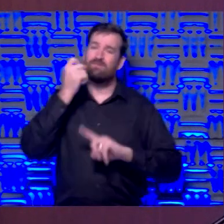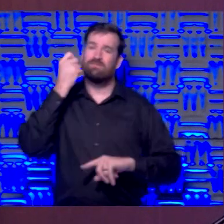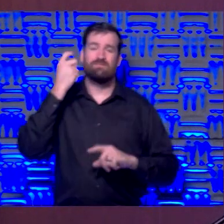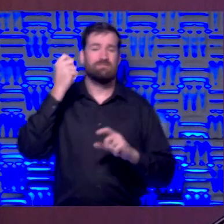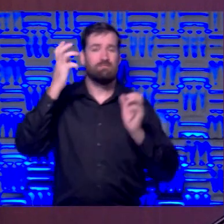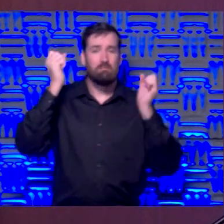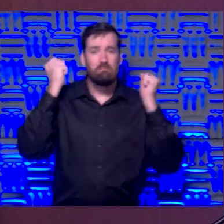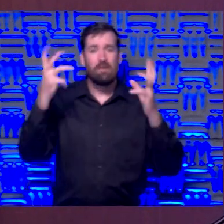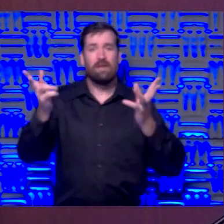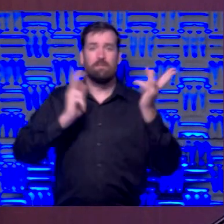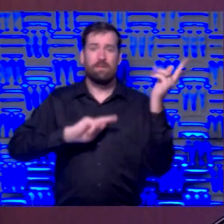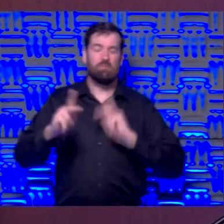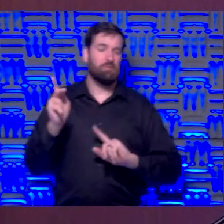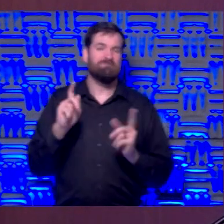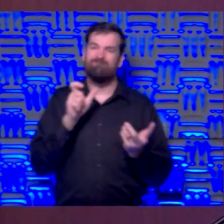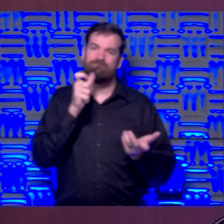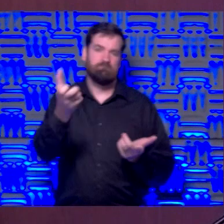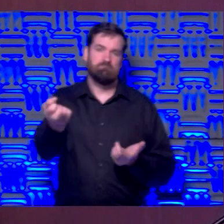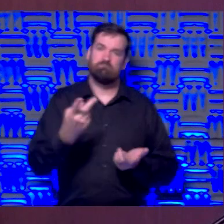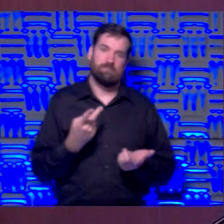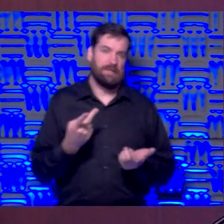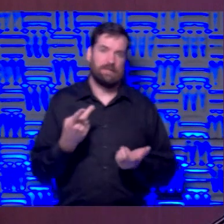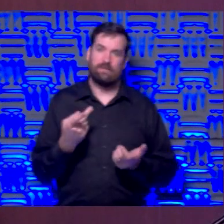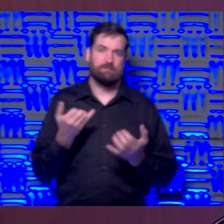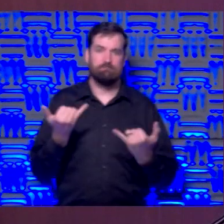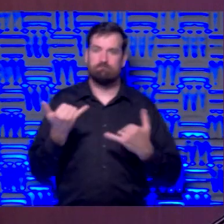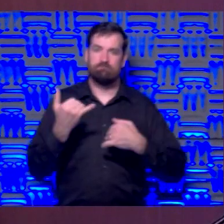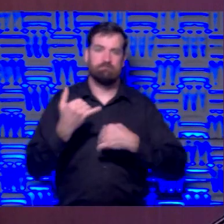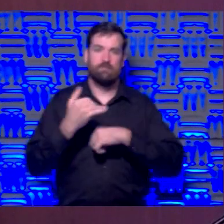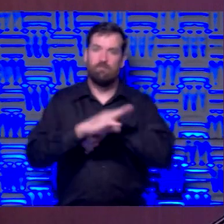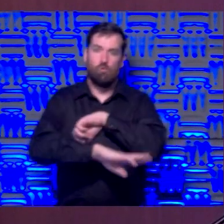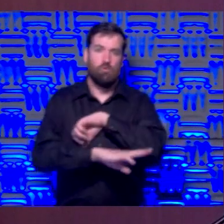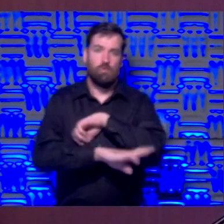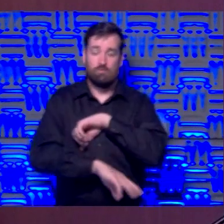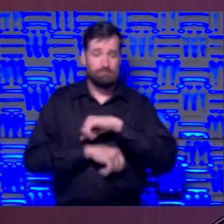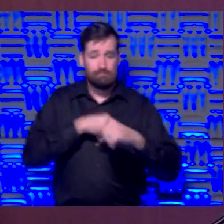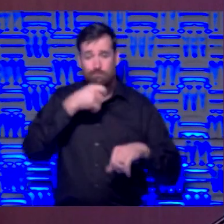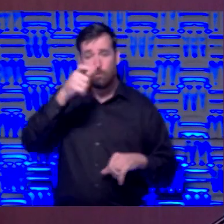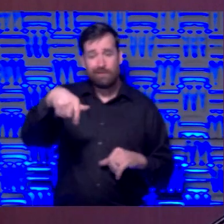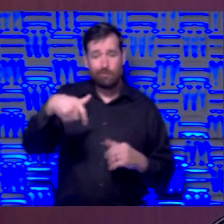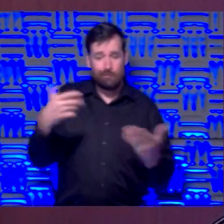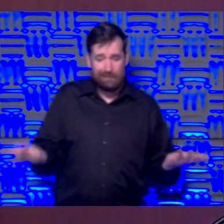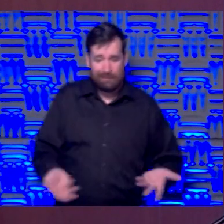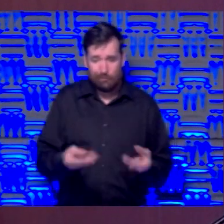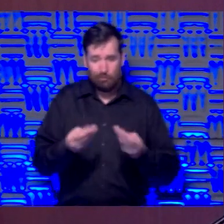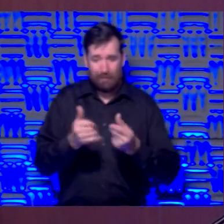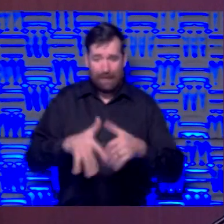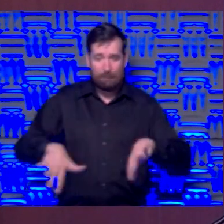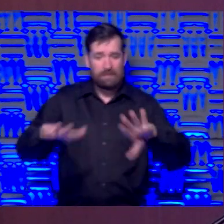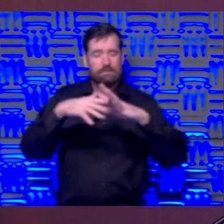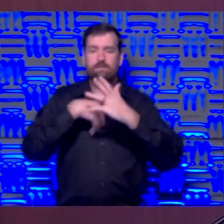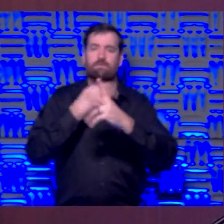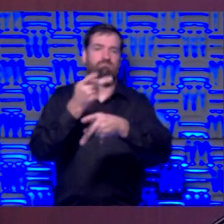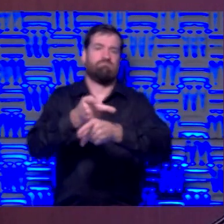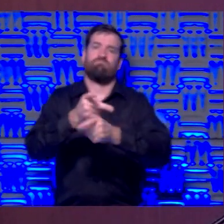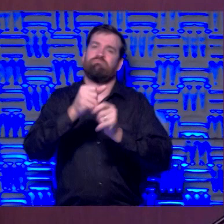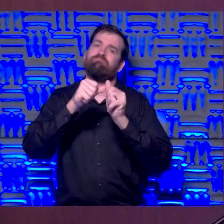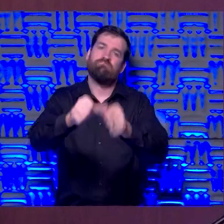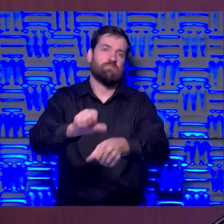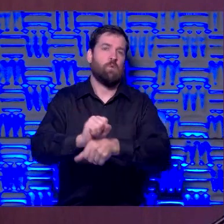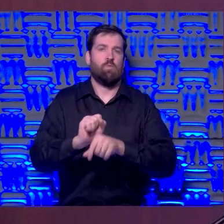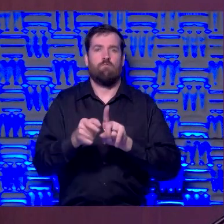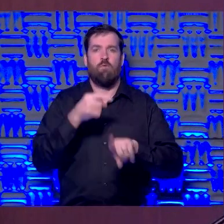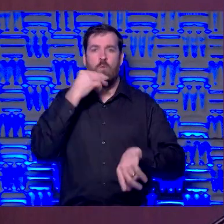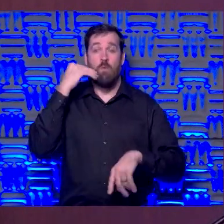folks we probably will not bring back to campus this fall. If they don't need to be there, we're asking them to continue to work from home. And if they can